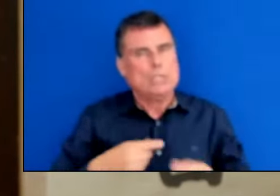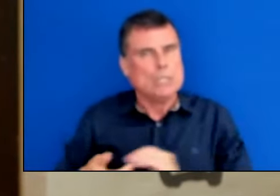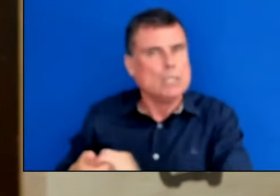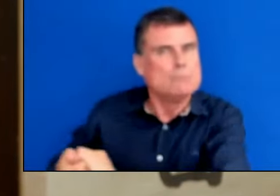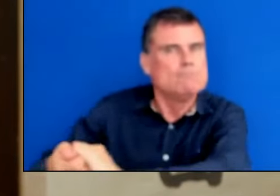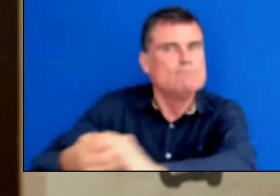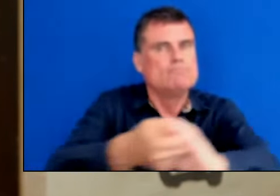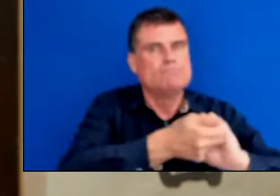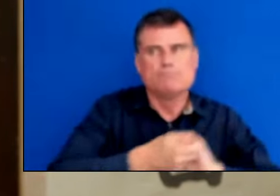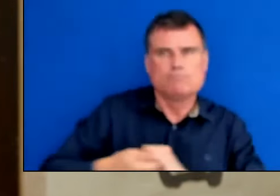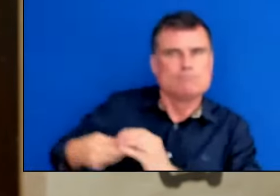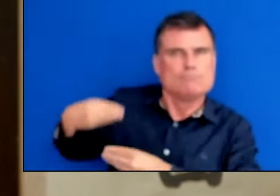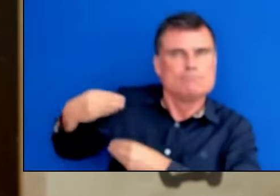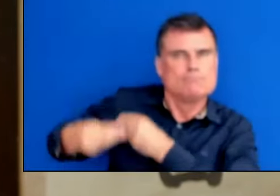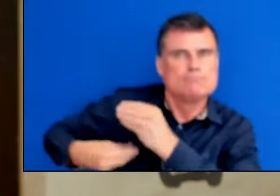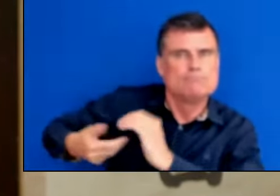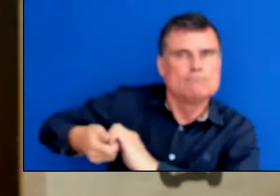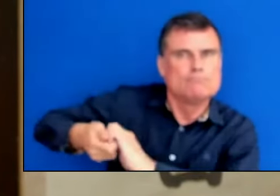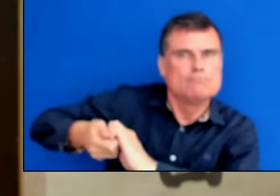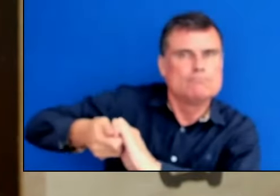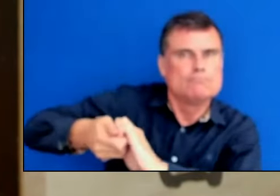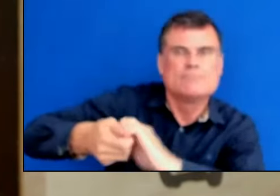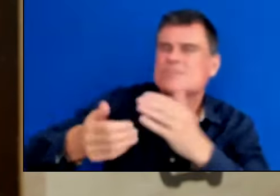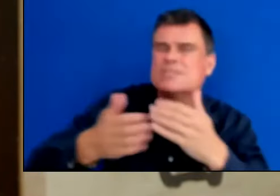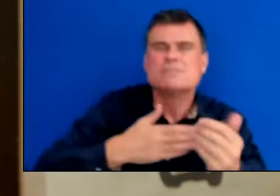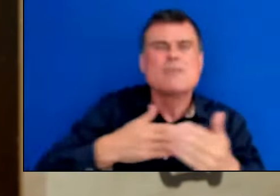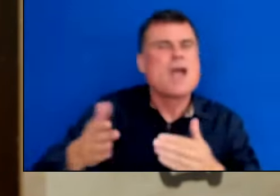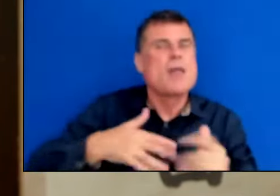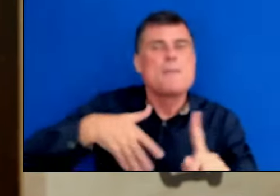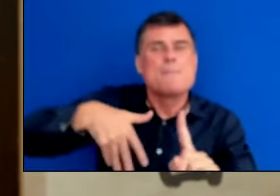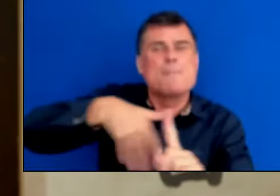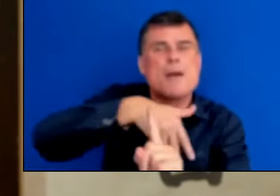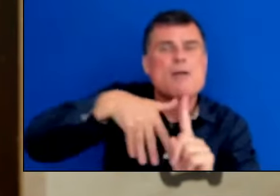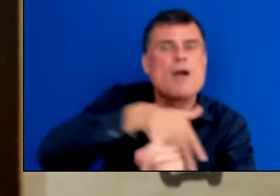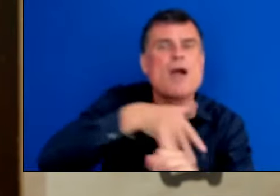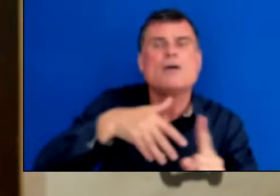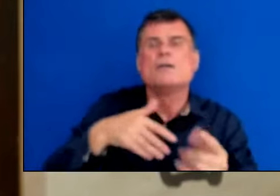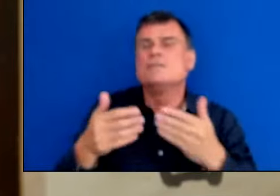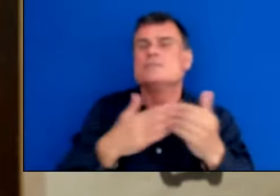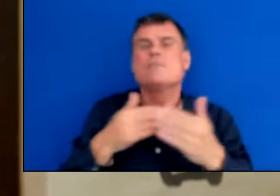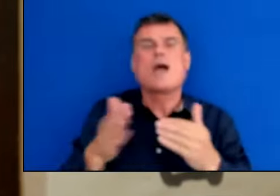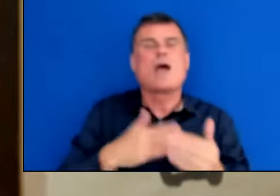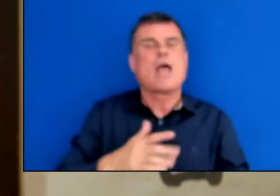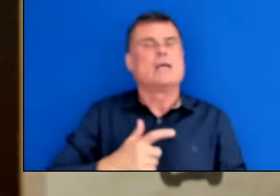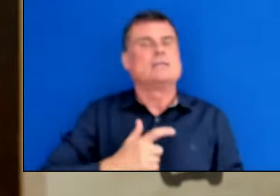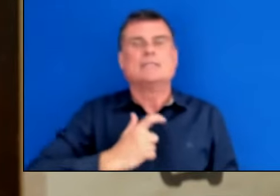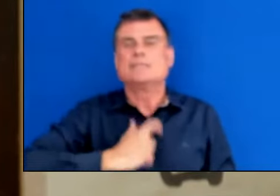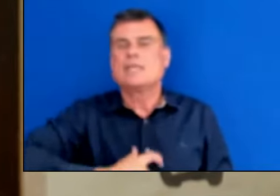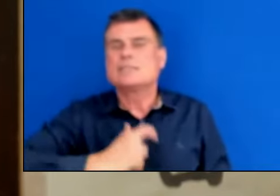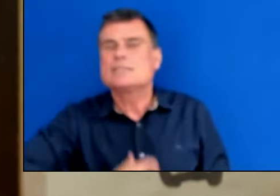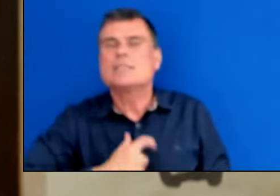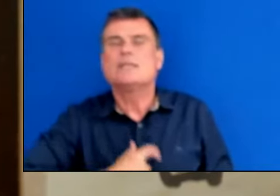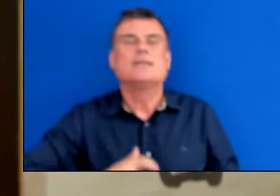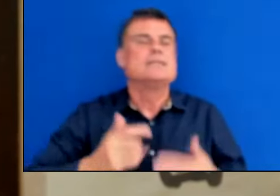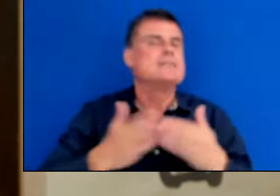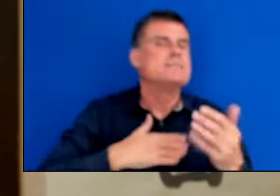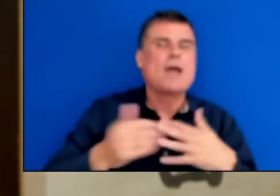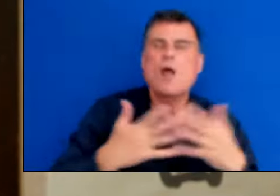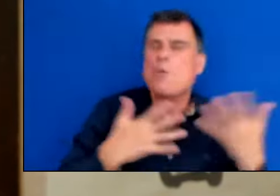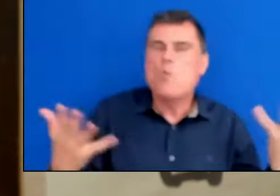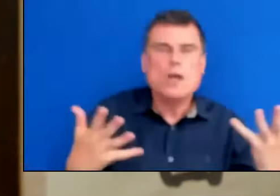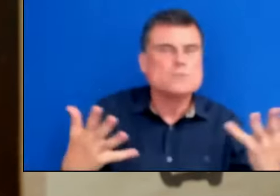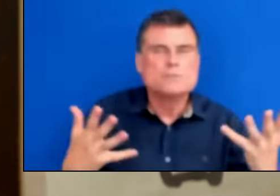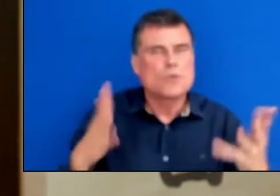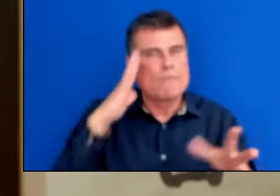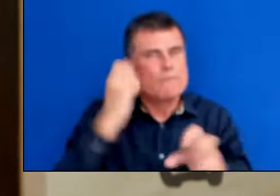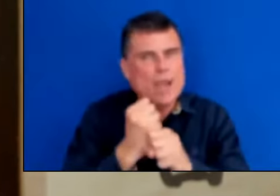the shoulders of those who came before us, standing hand in hand, wherever we may come from, whatever our orientation, whatever our gender,